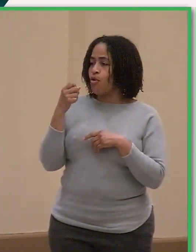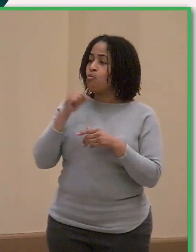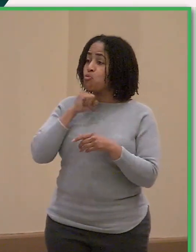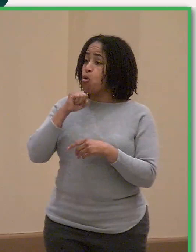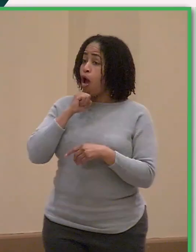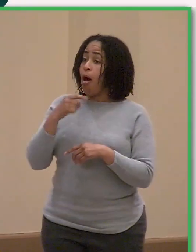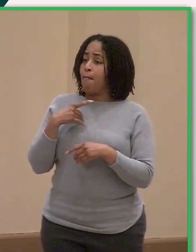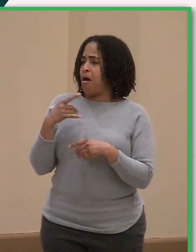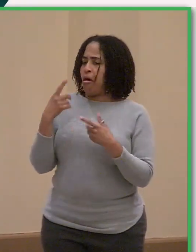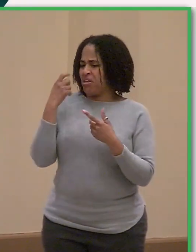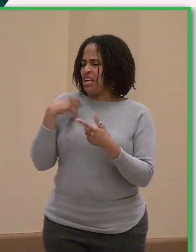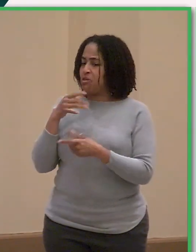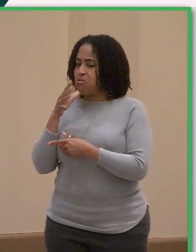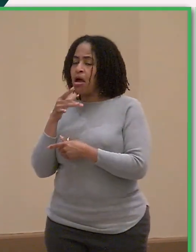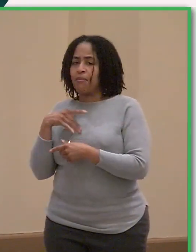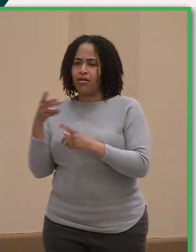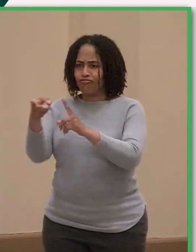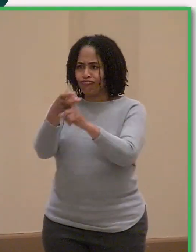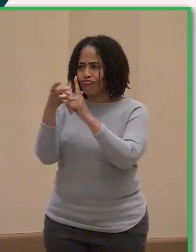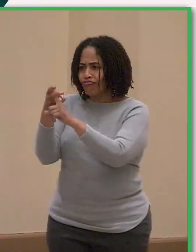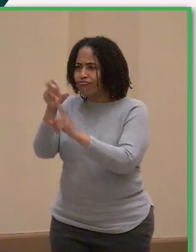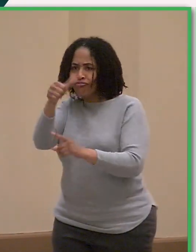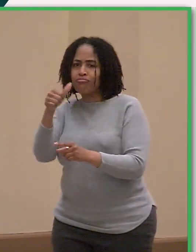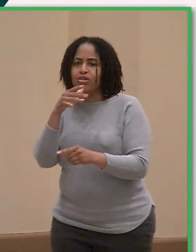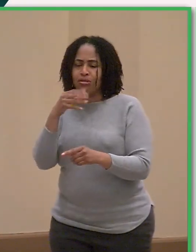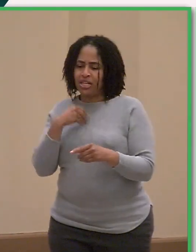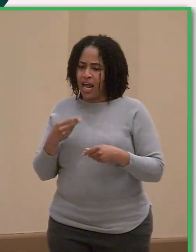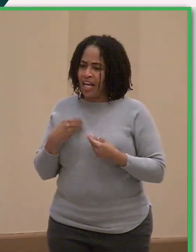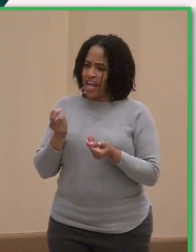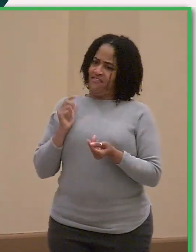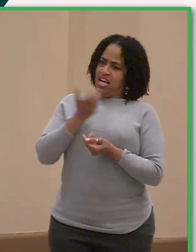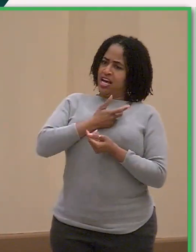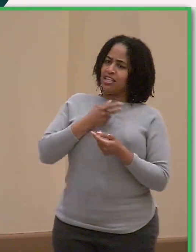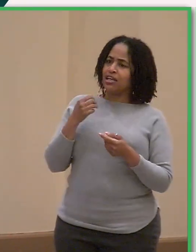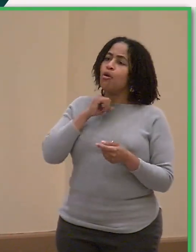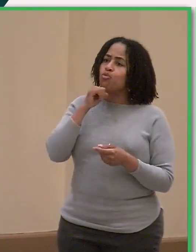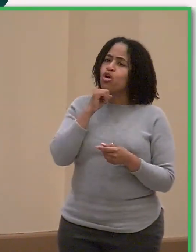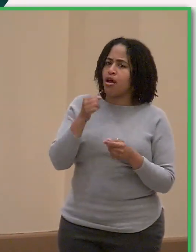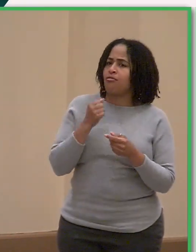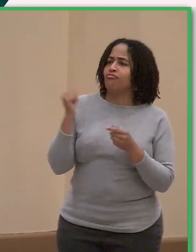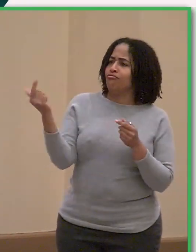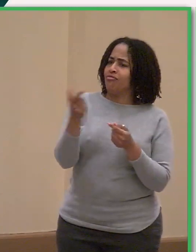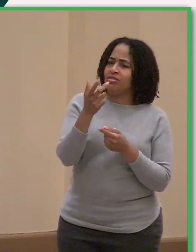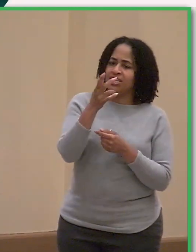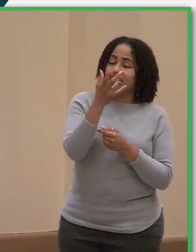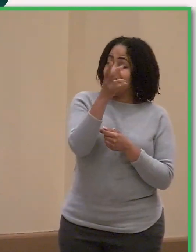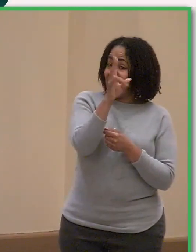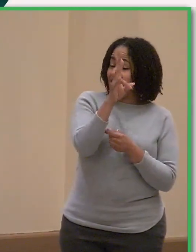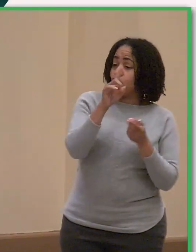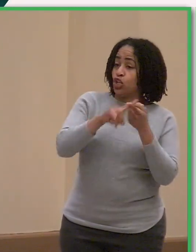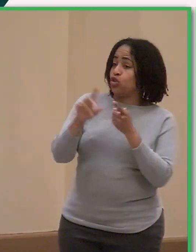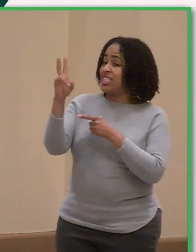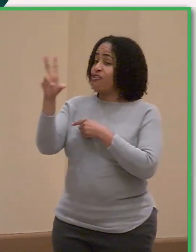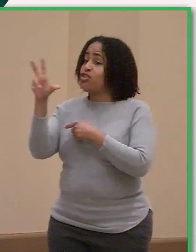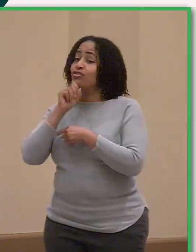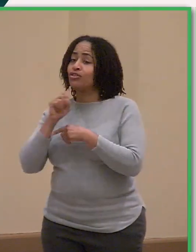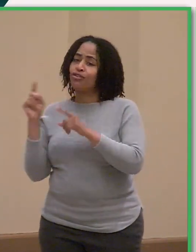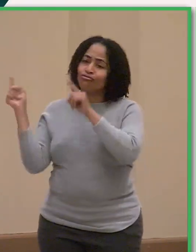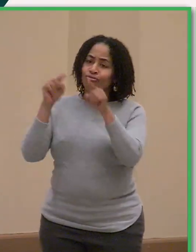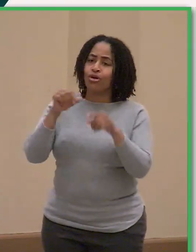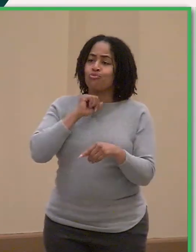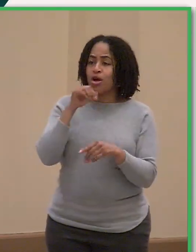invited 25 other moms and I threw a prom for us, for moms 17 to 100 years old to experience their prom. I'm doing